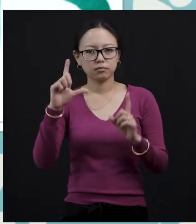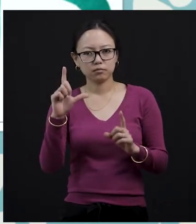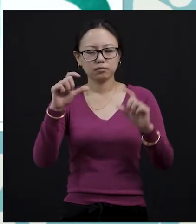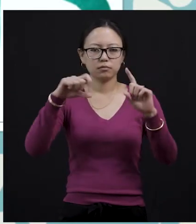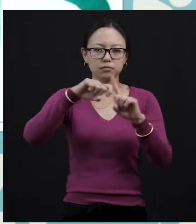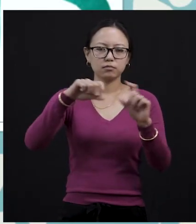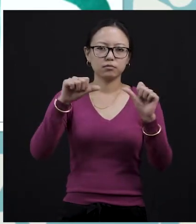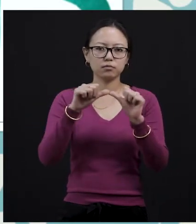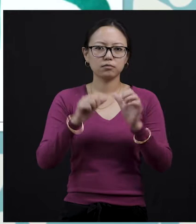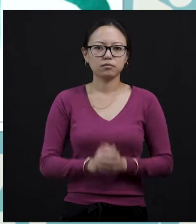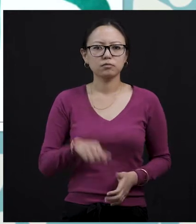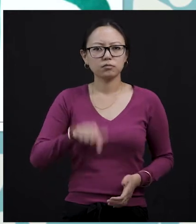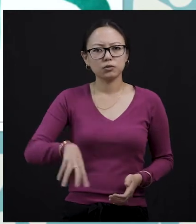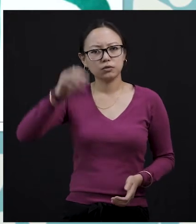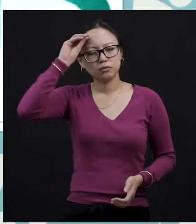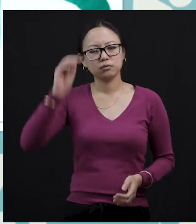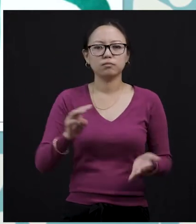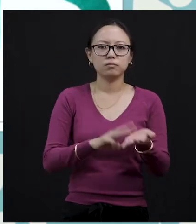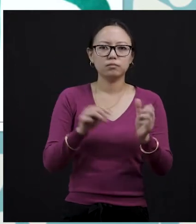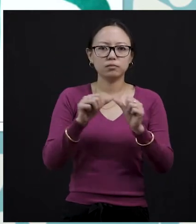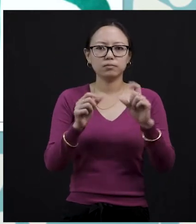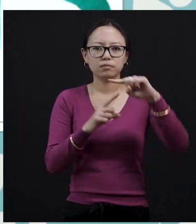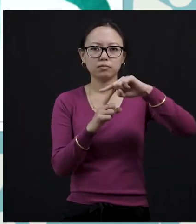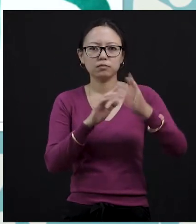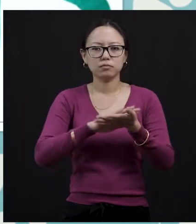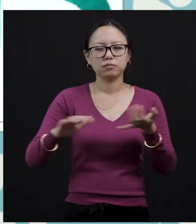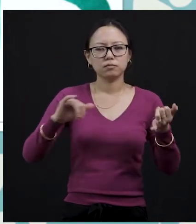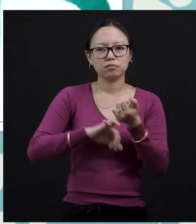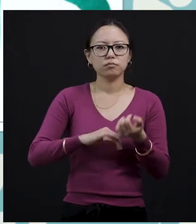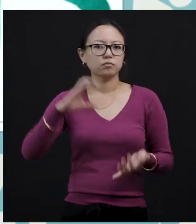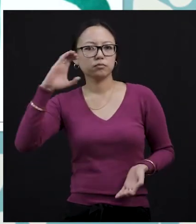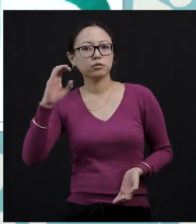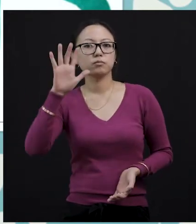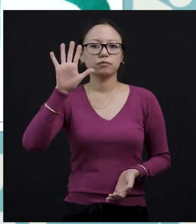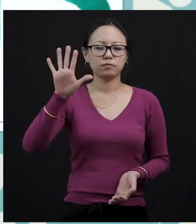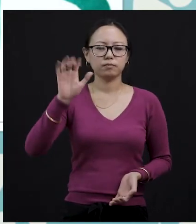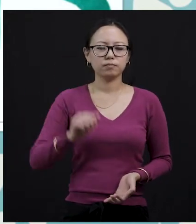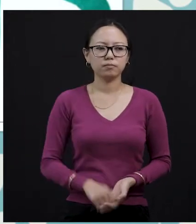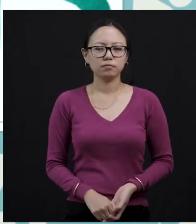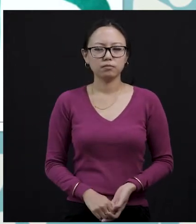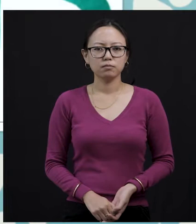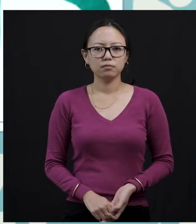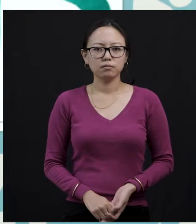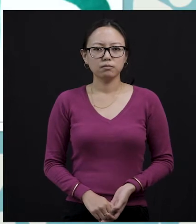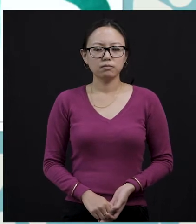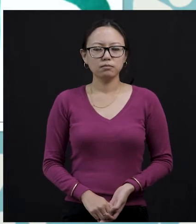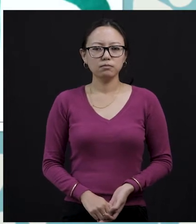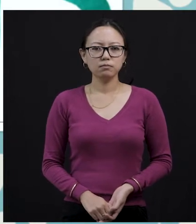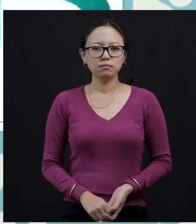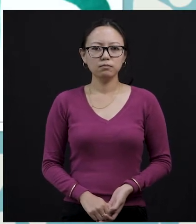learn maths from chapter 5. Okay, so today we have